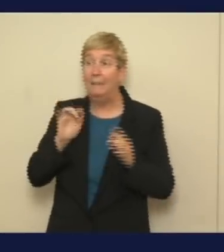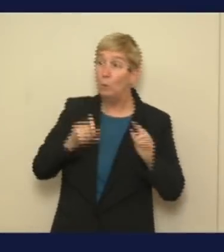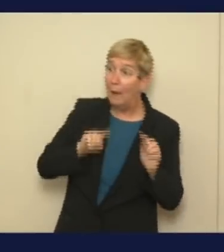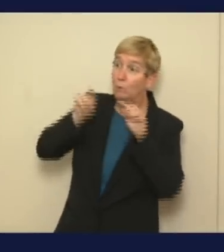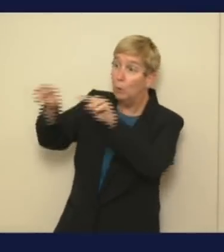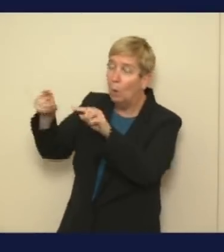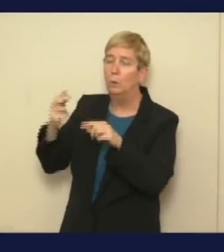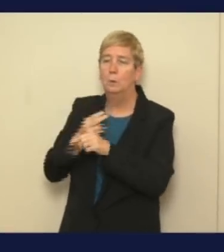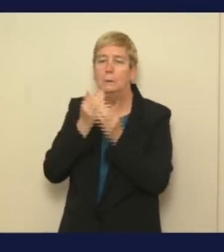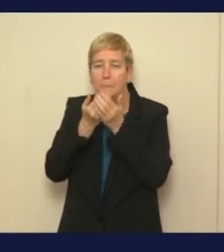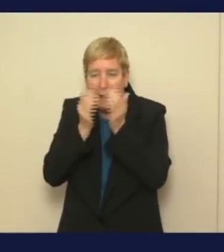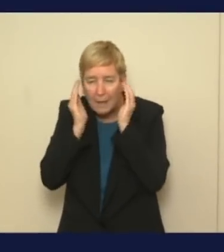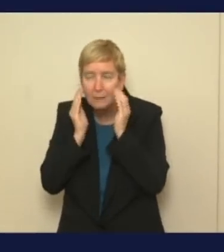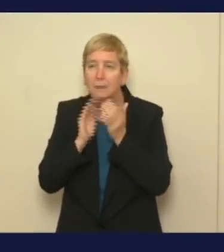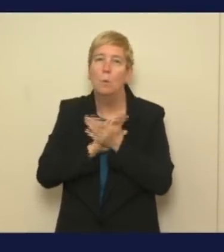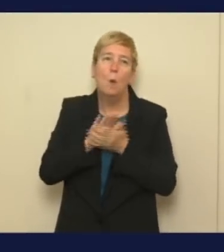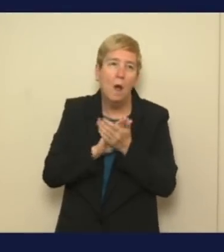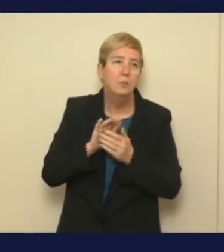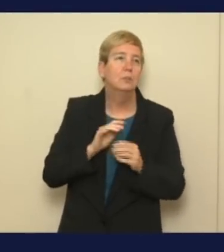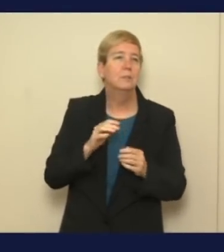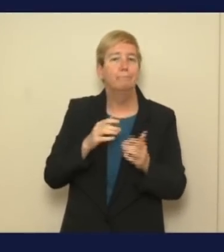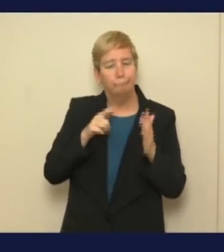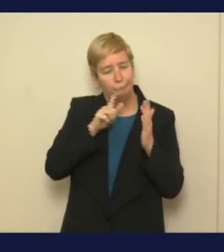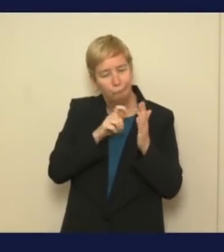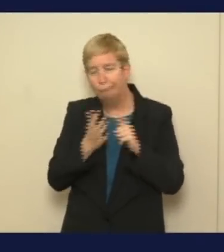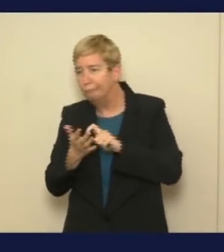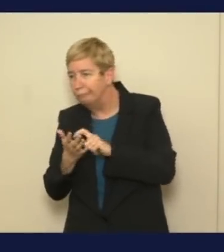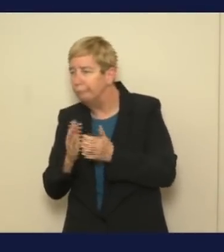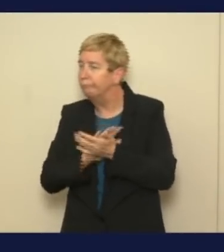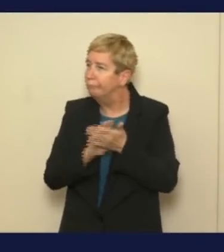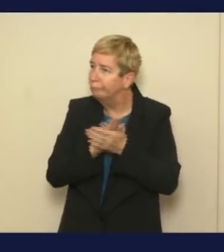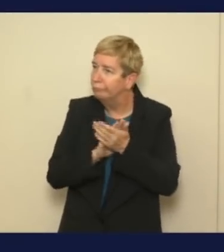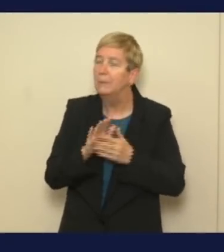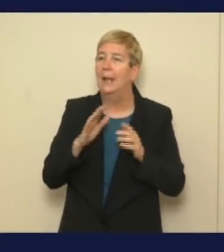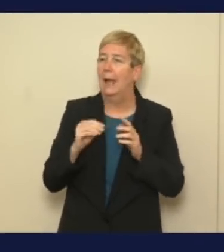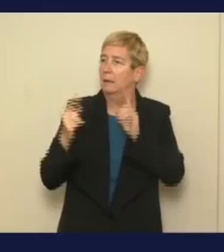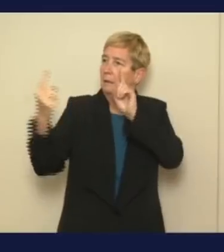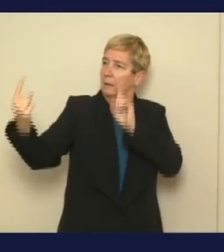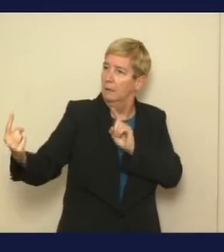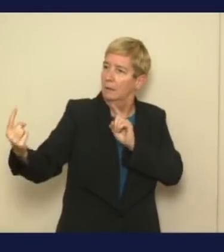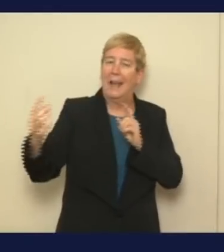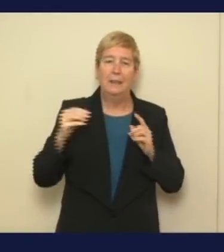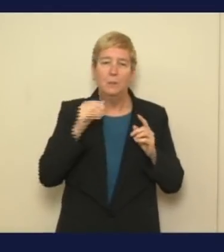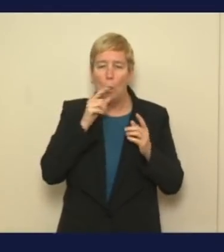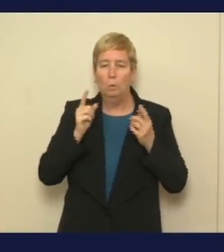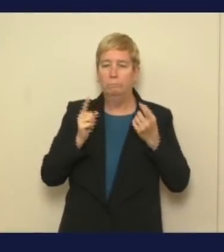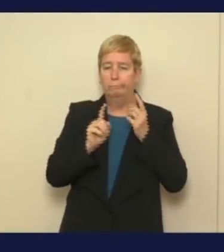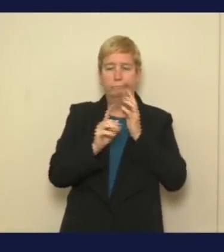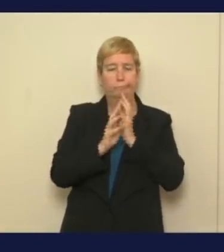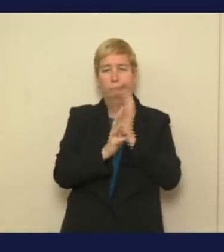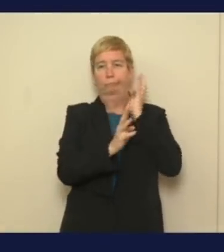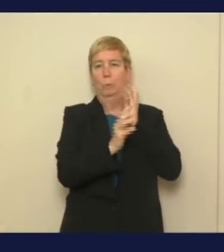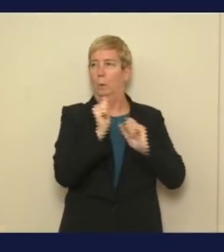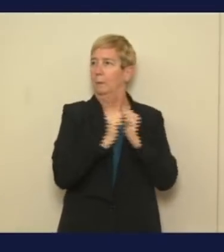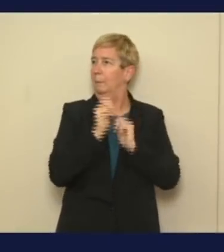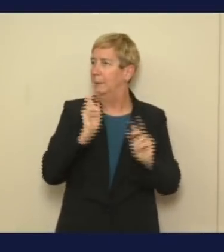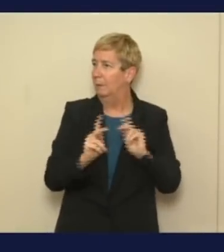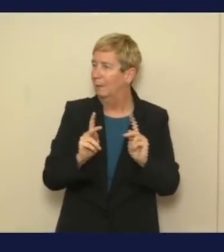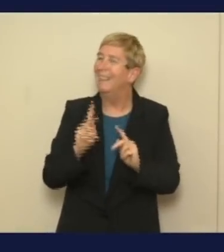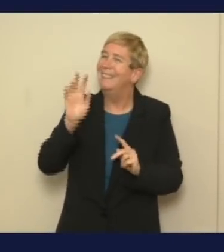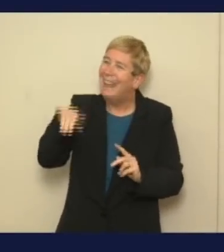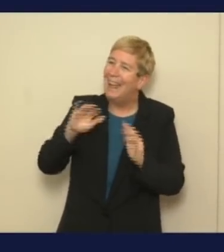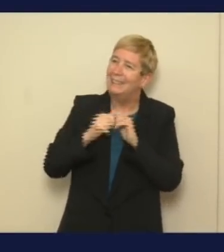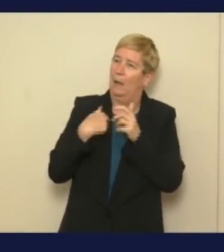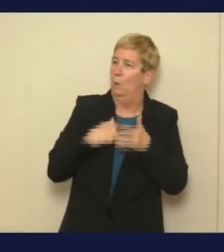hands, mask, hand sanitizer, be socially distancing from other consumers. This is how we keep them open.